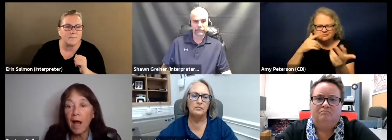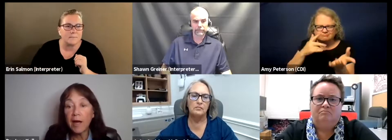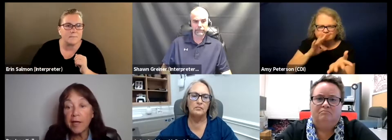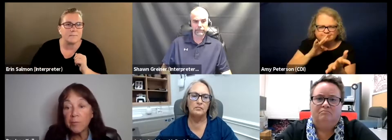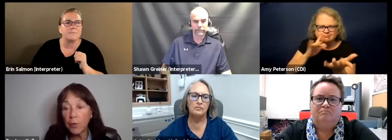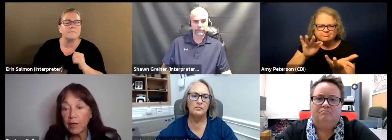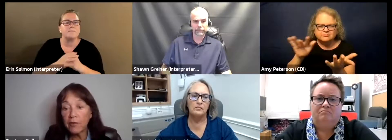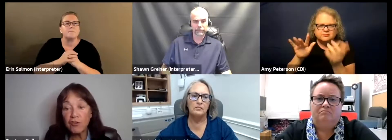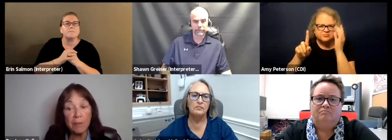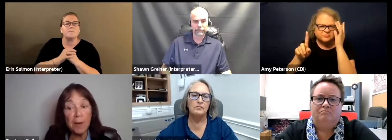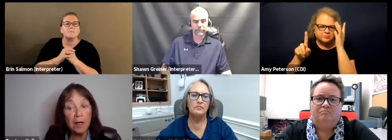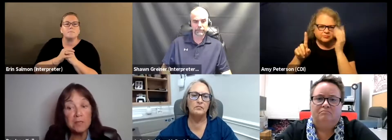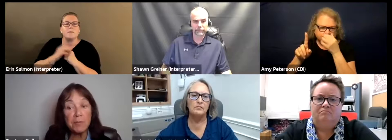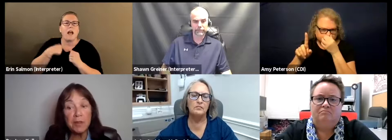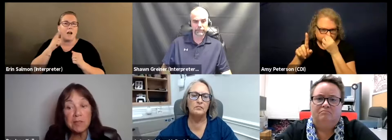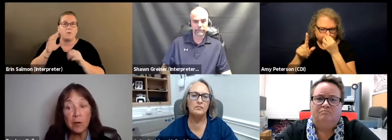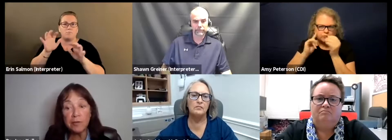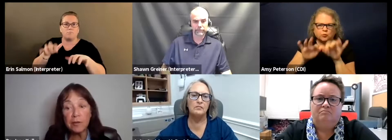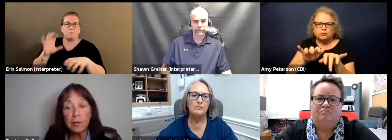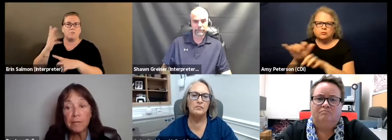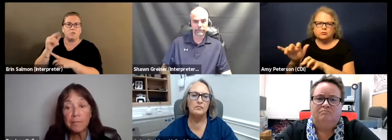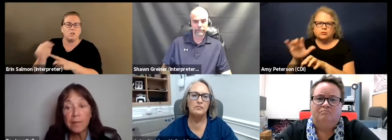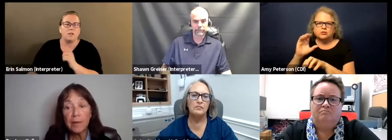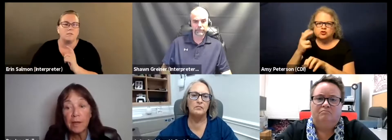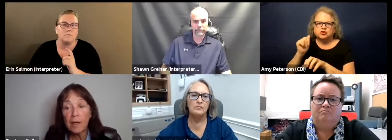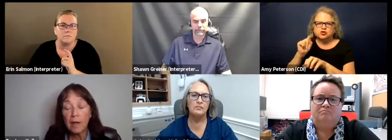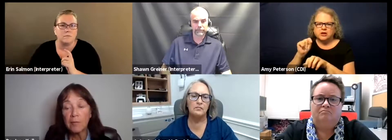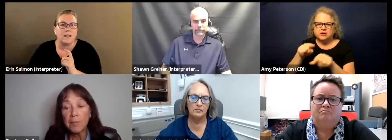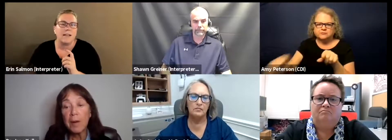Yeah, and I can put it in the chat box. Maybe that's helpful.